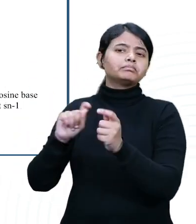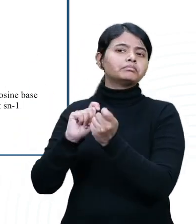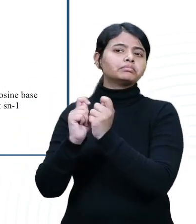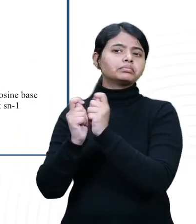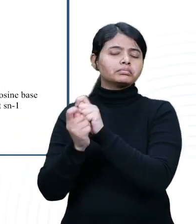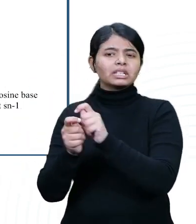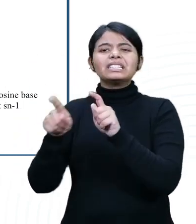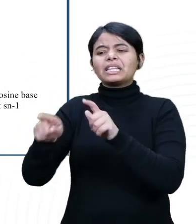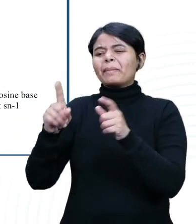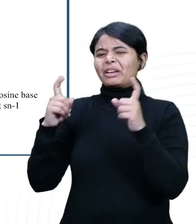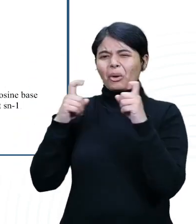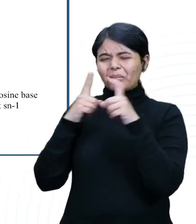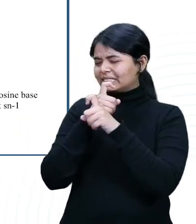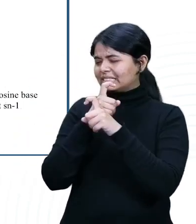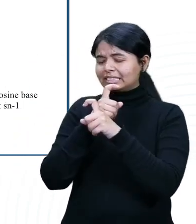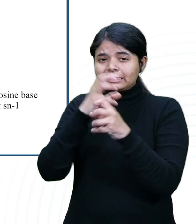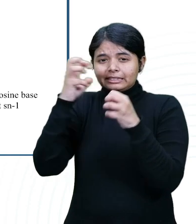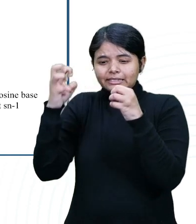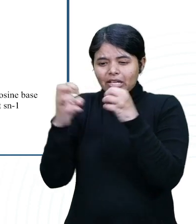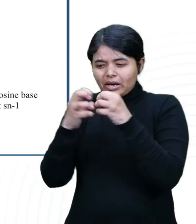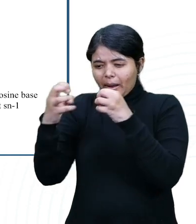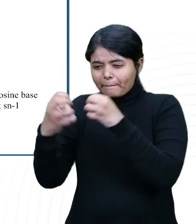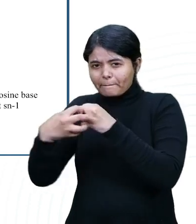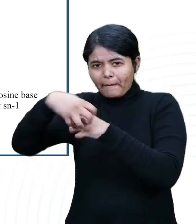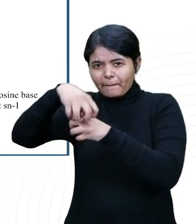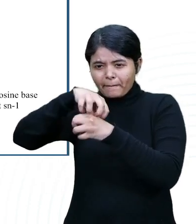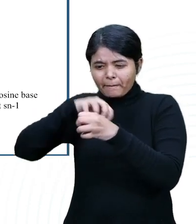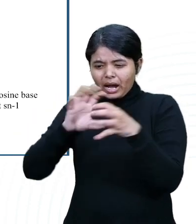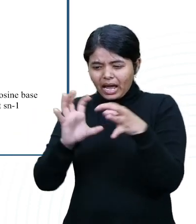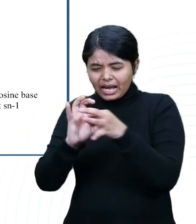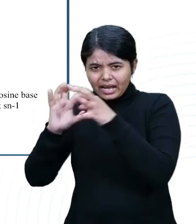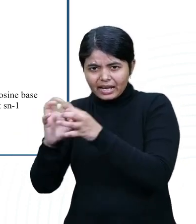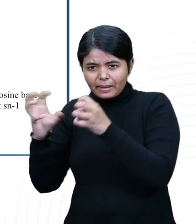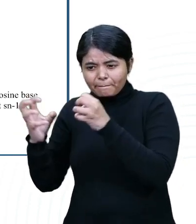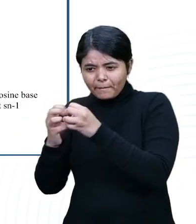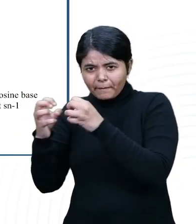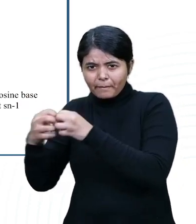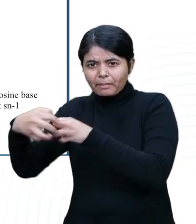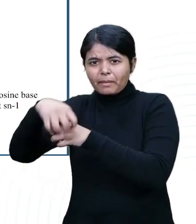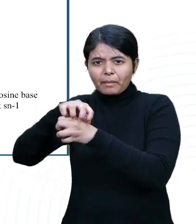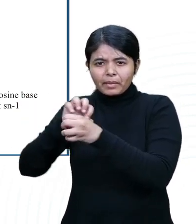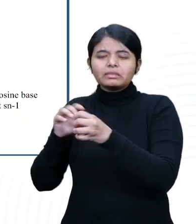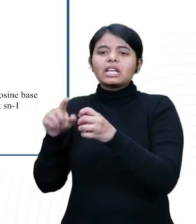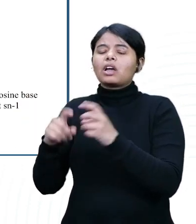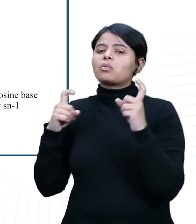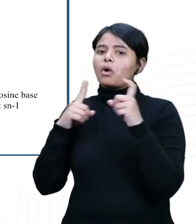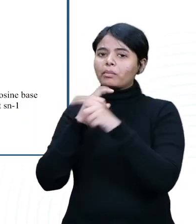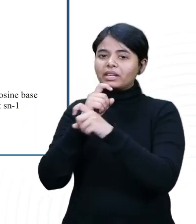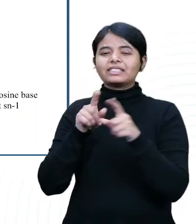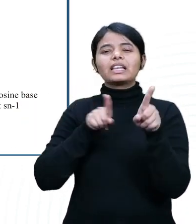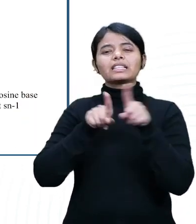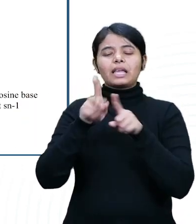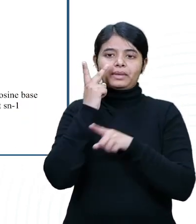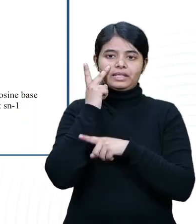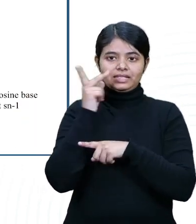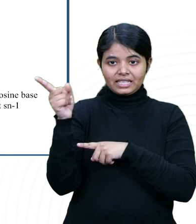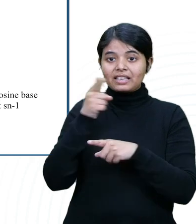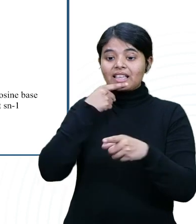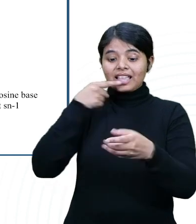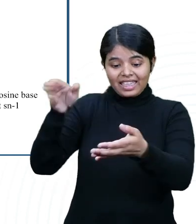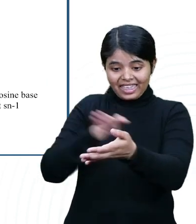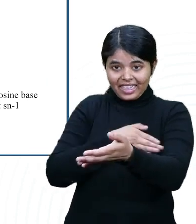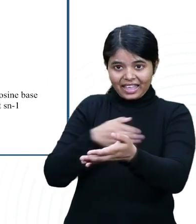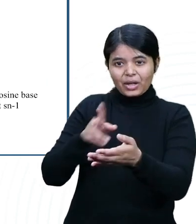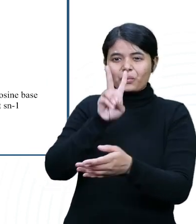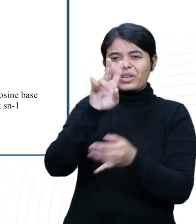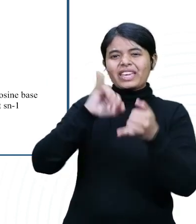is attached to a glycan core, and this glycan core can further be modified with several other glycan side chains or some chemical modifications. Now,